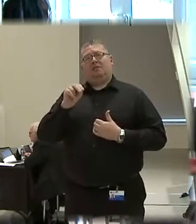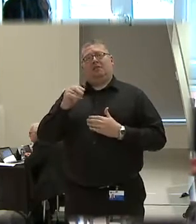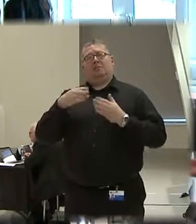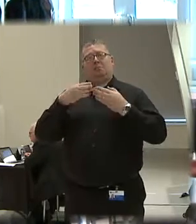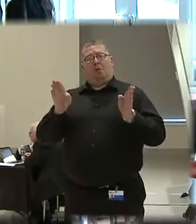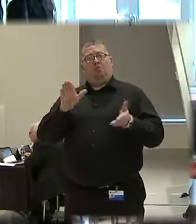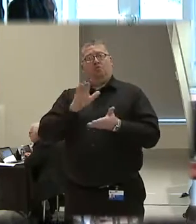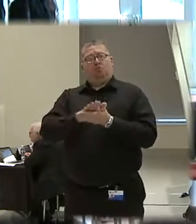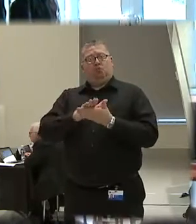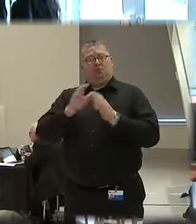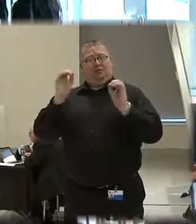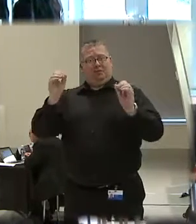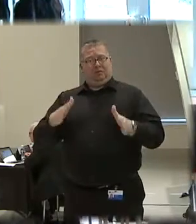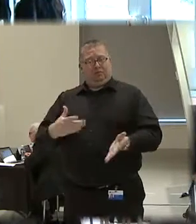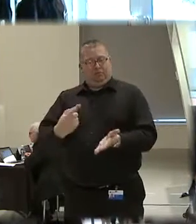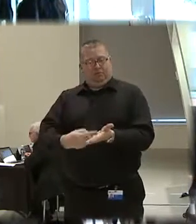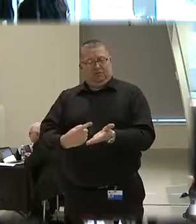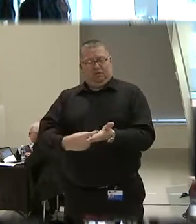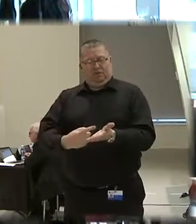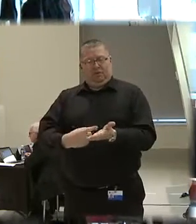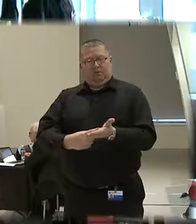teacher discuss